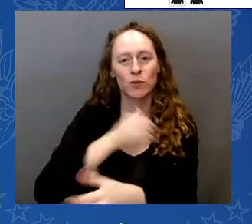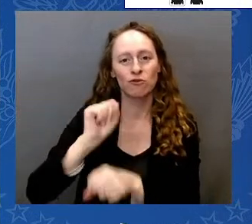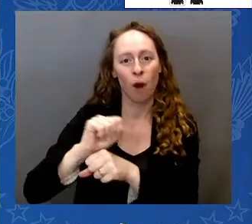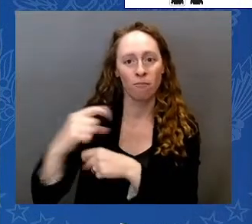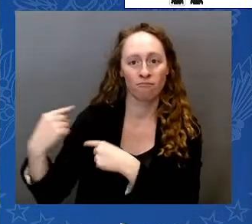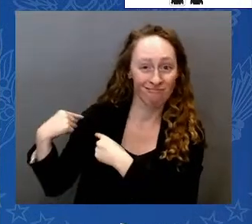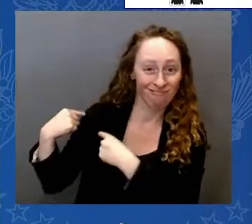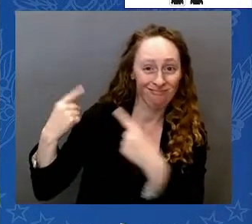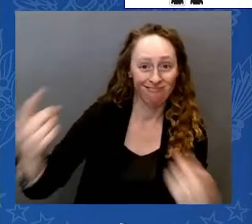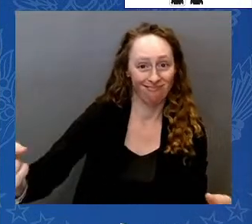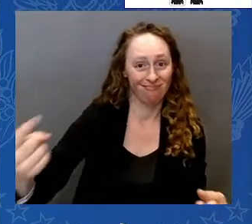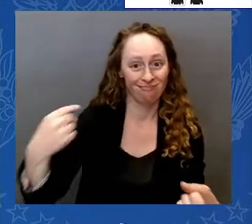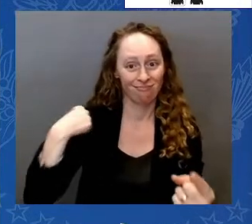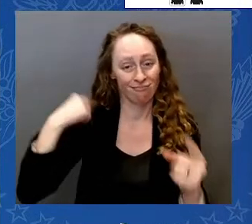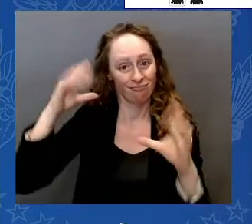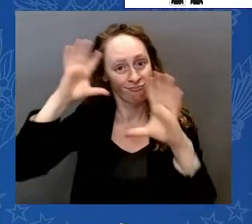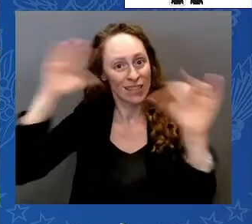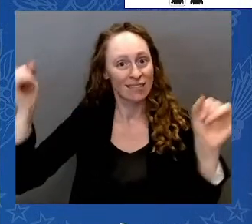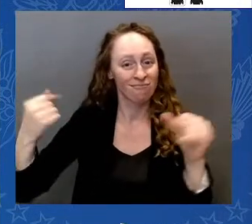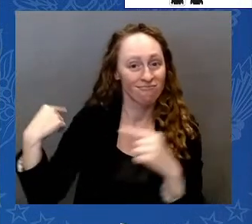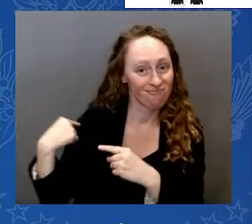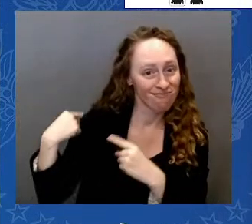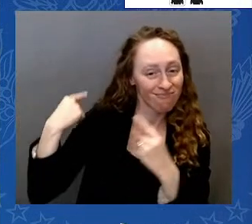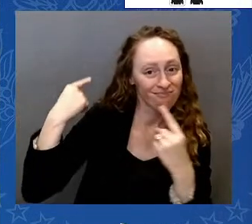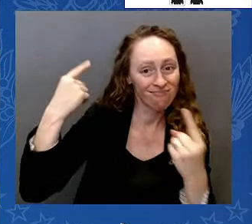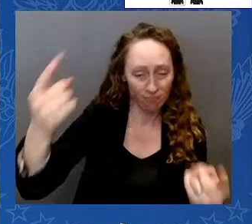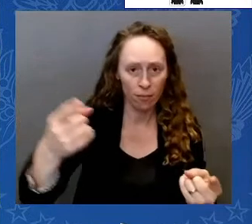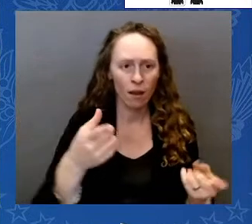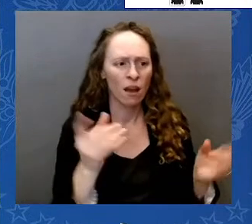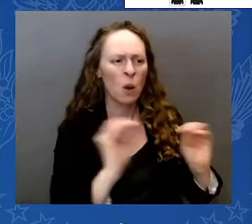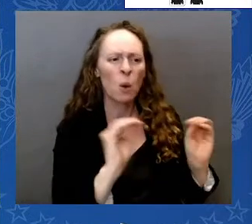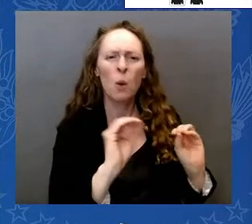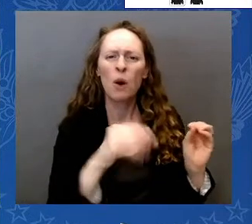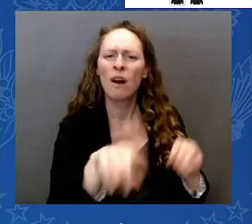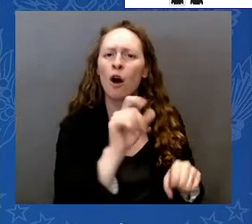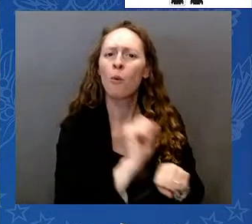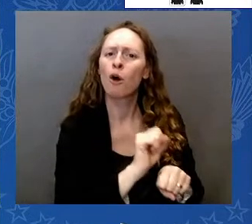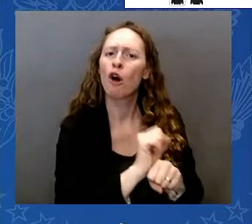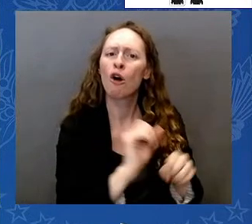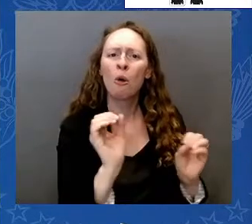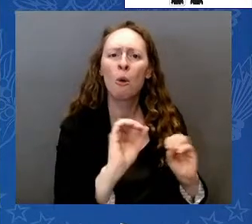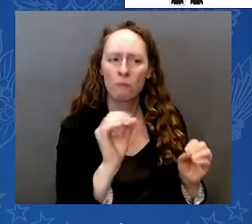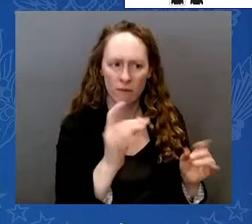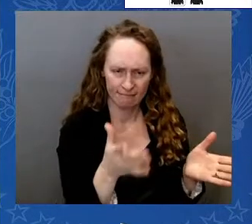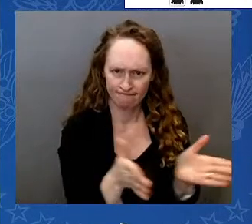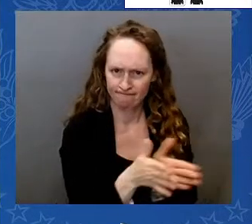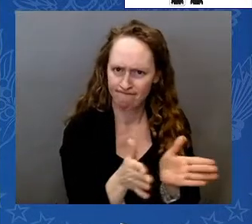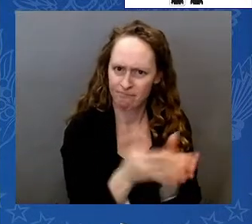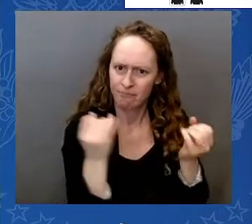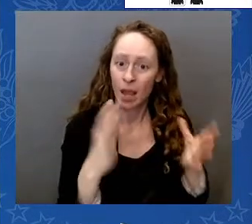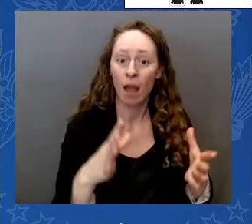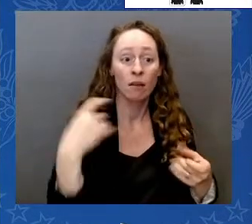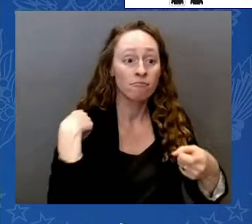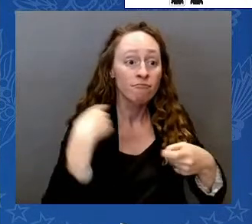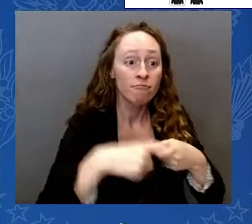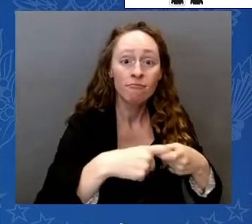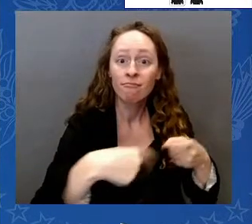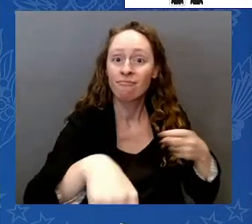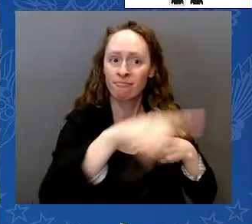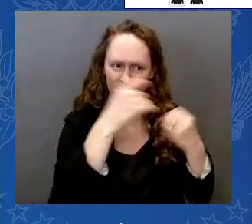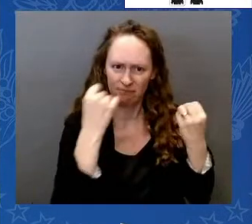That includes the lowest unemployment among Hispanic Americans ever in the history of this country, and the second lowest employment among black teenagers